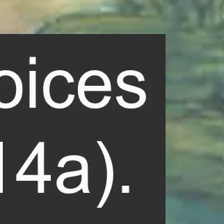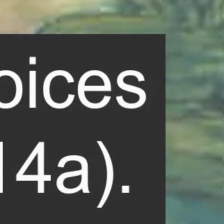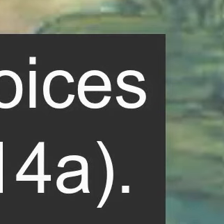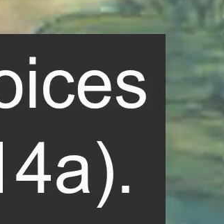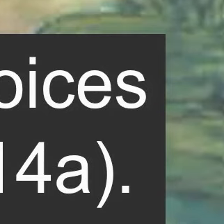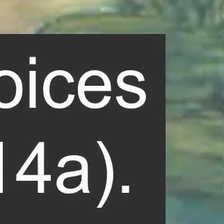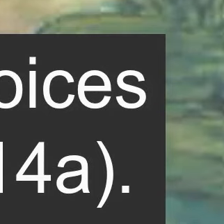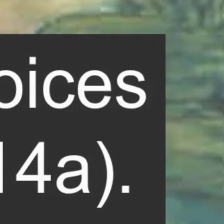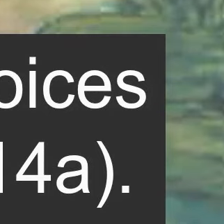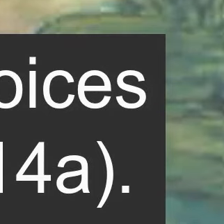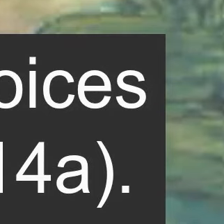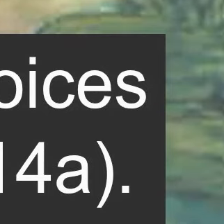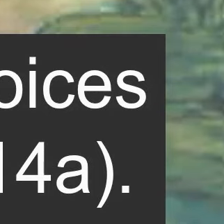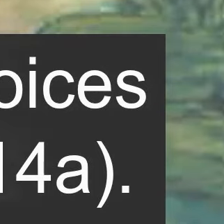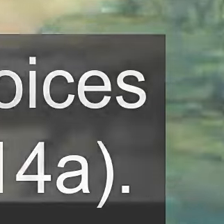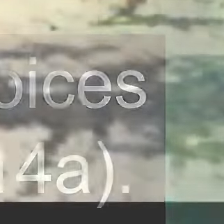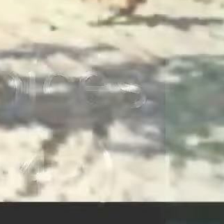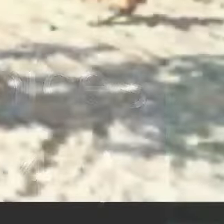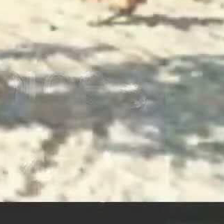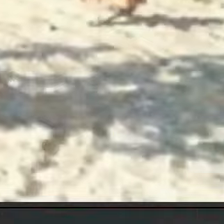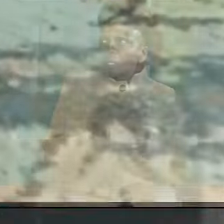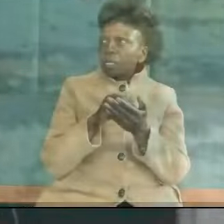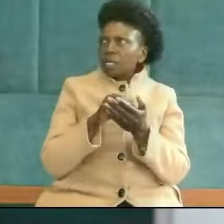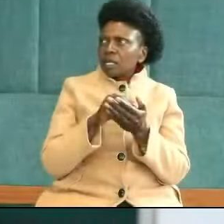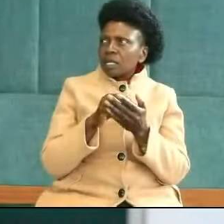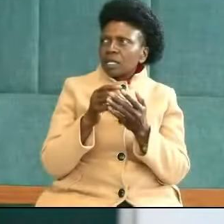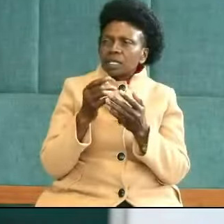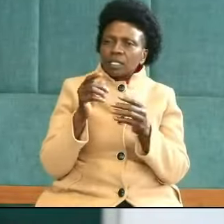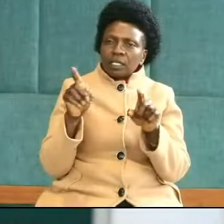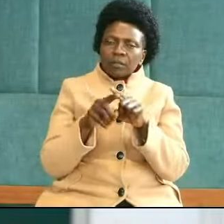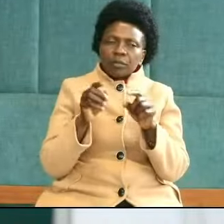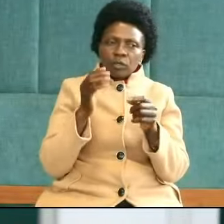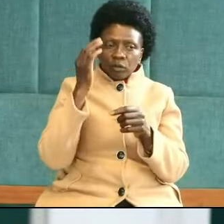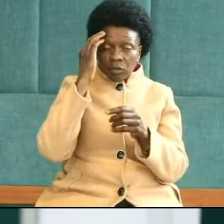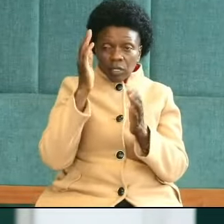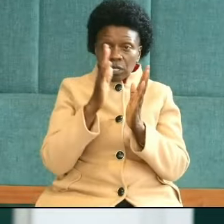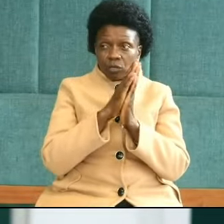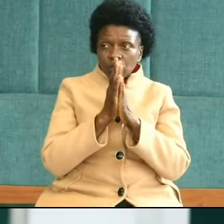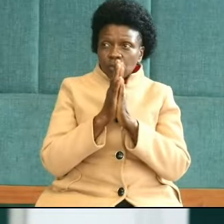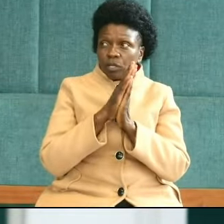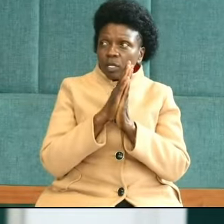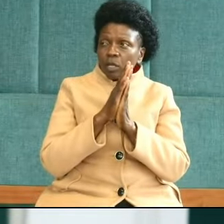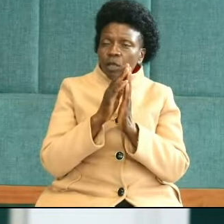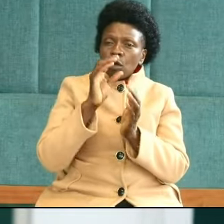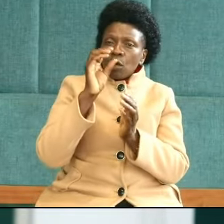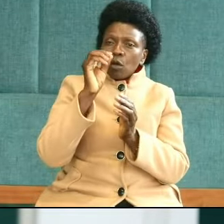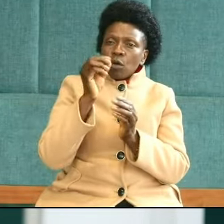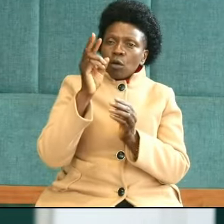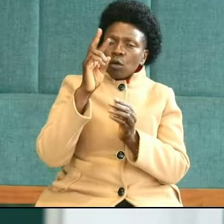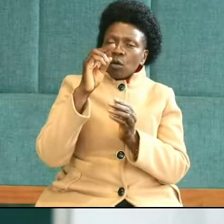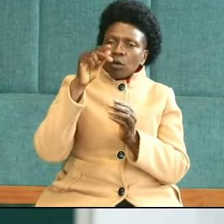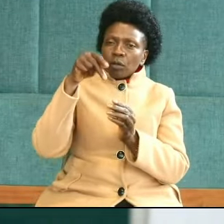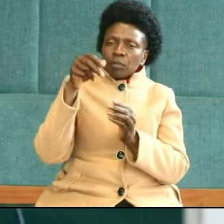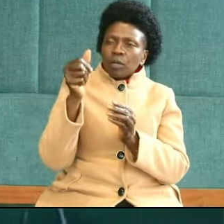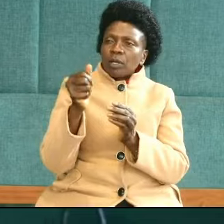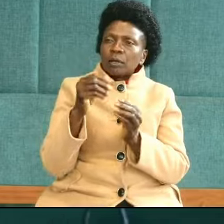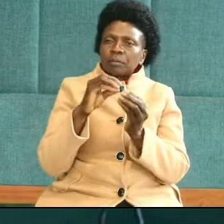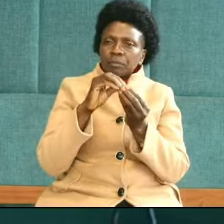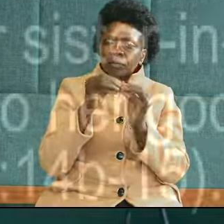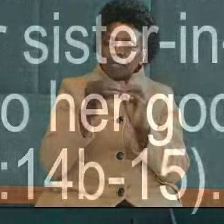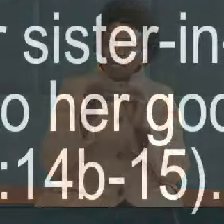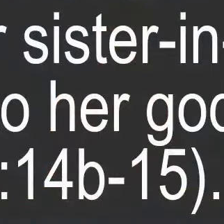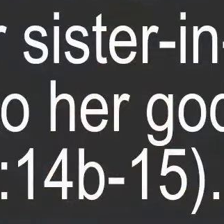again. They're on their way. And of course, you know the story how an Orpah kissed her mother-in-law. But